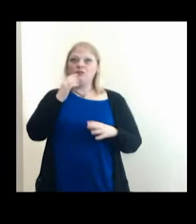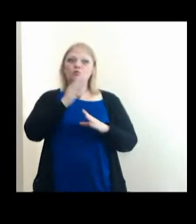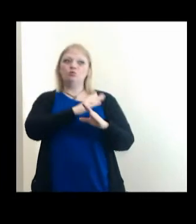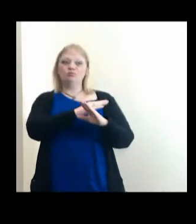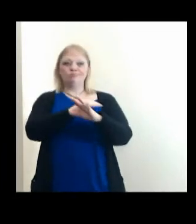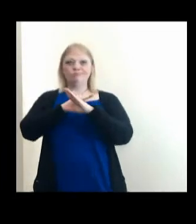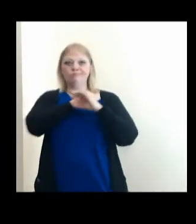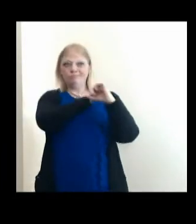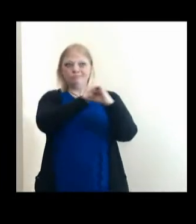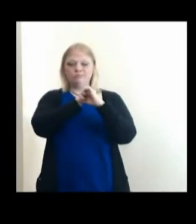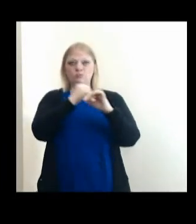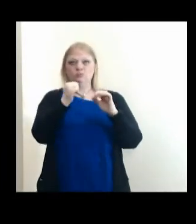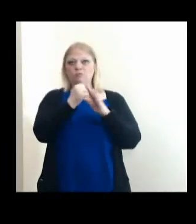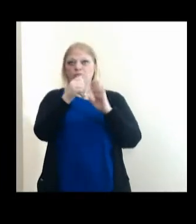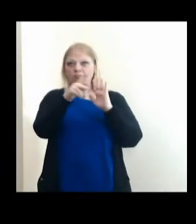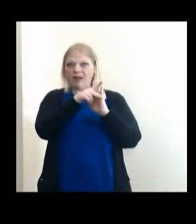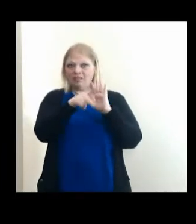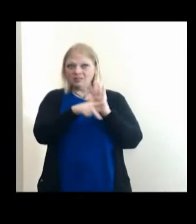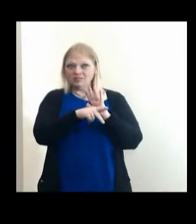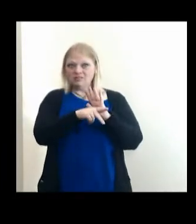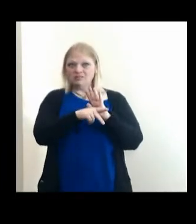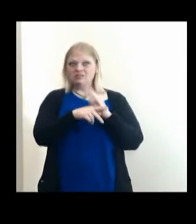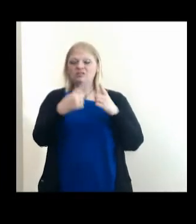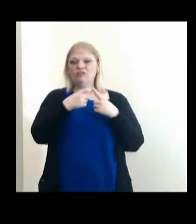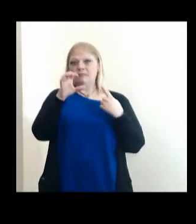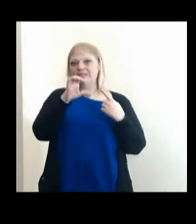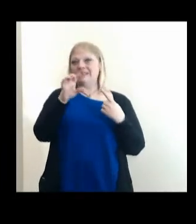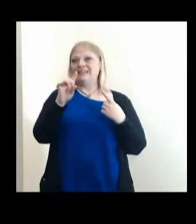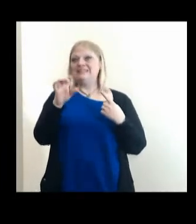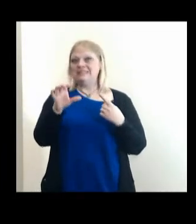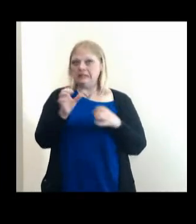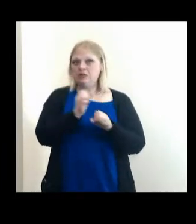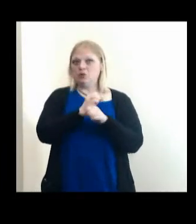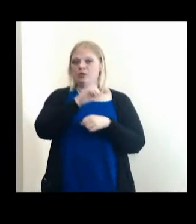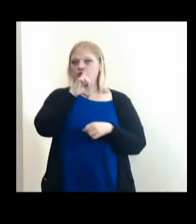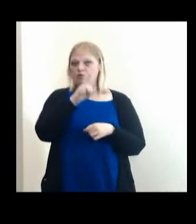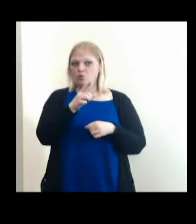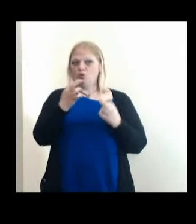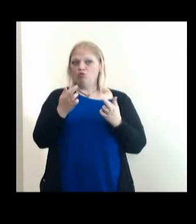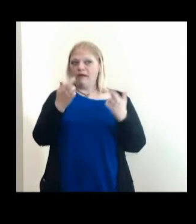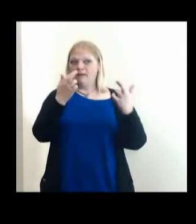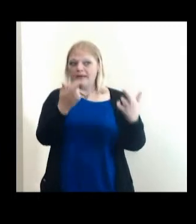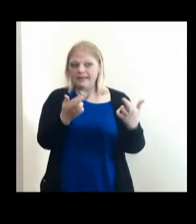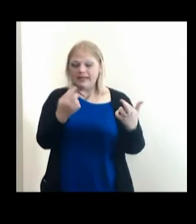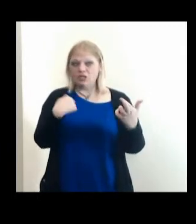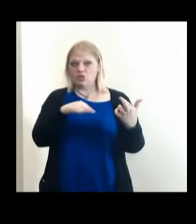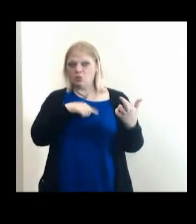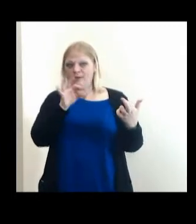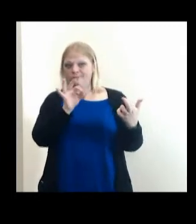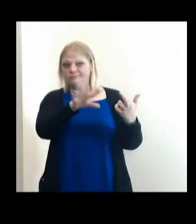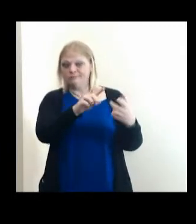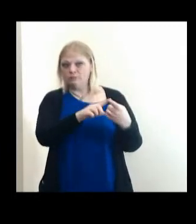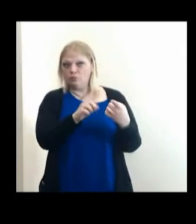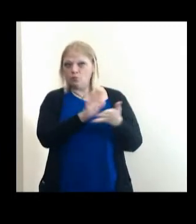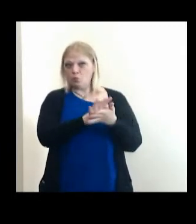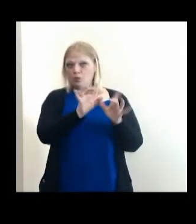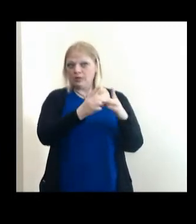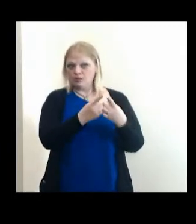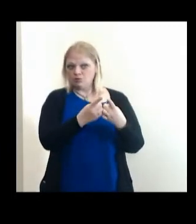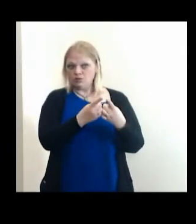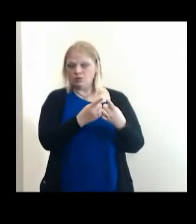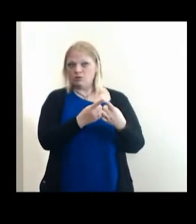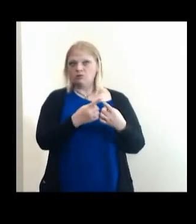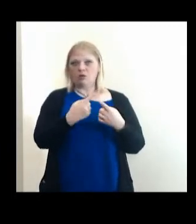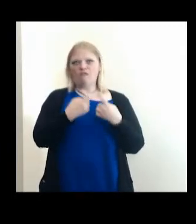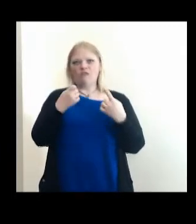with protocols and policies that are based on CDC policies to ensure that the recommendations we make to school districts are based on